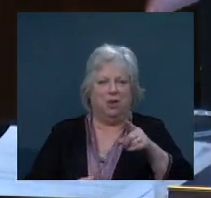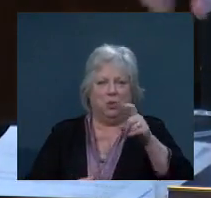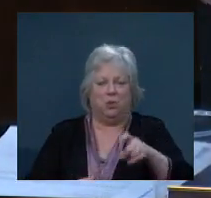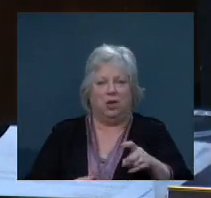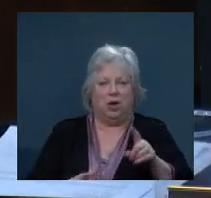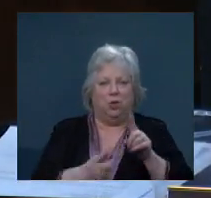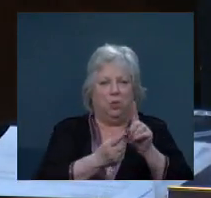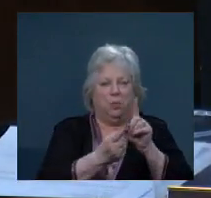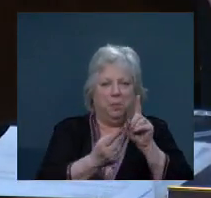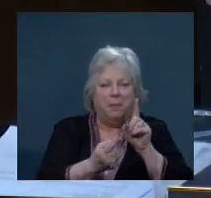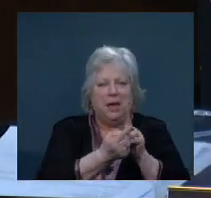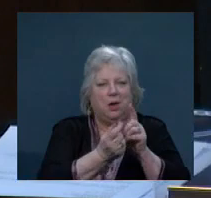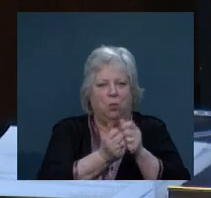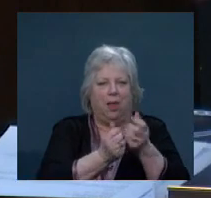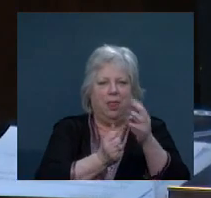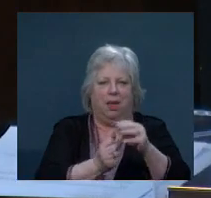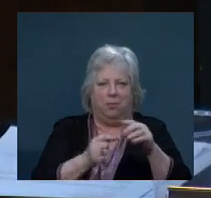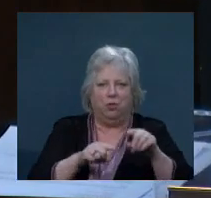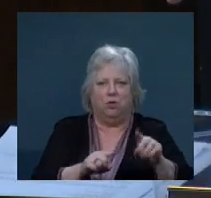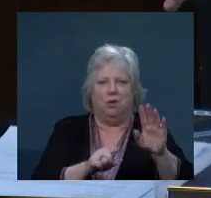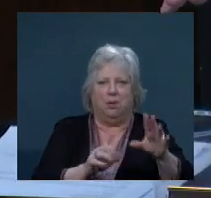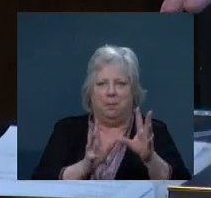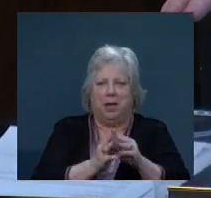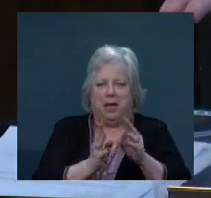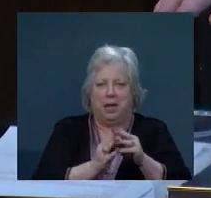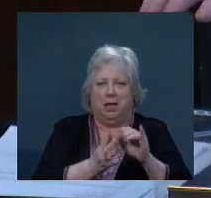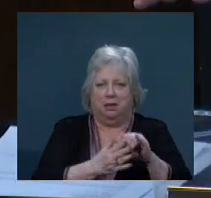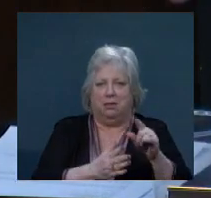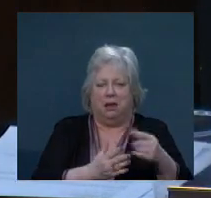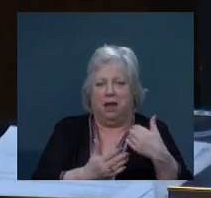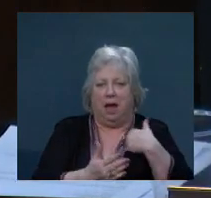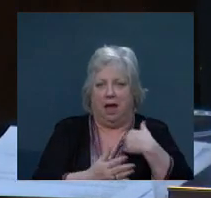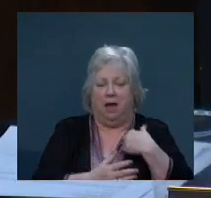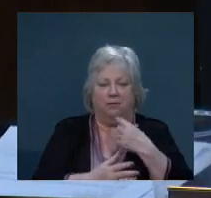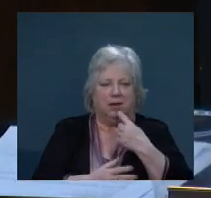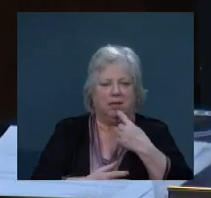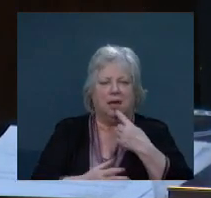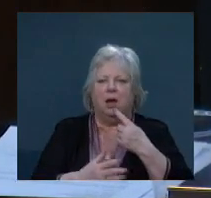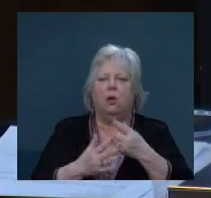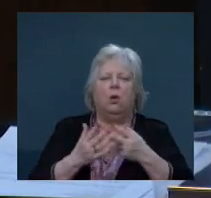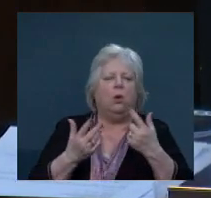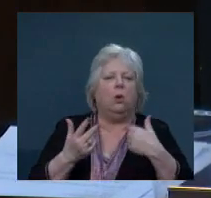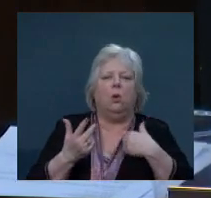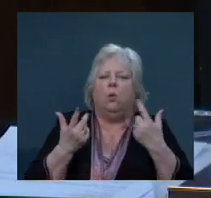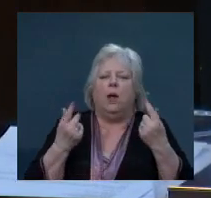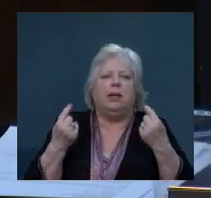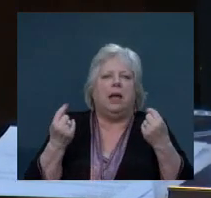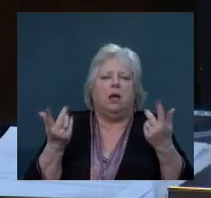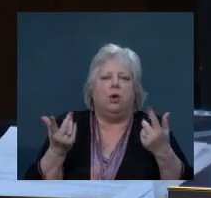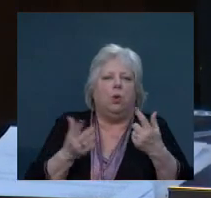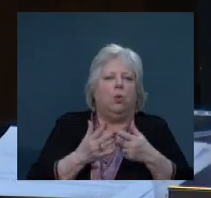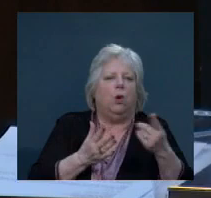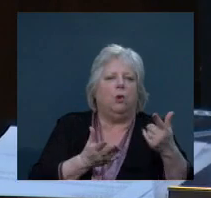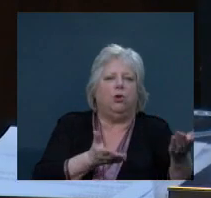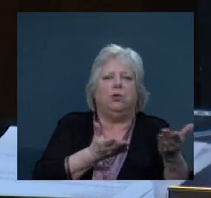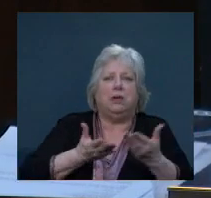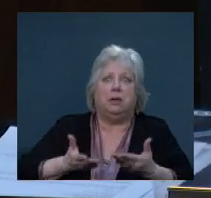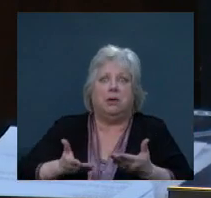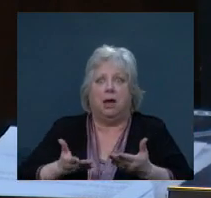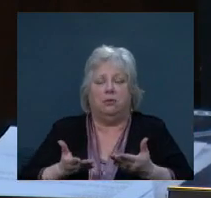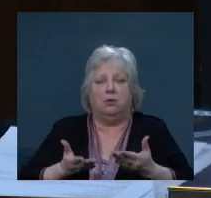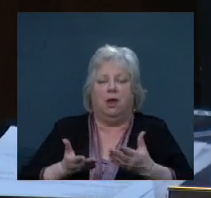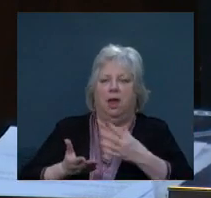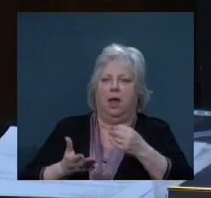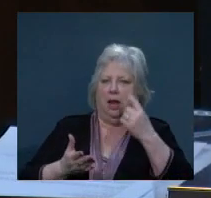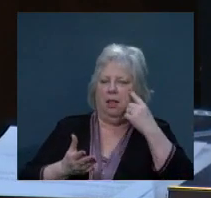with them at that meeting that they have and say, what can I do? What would you suggest?